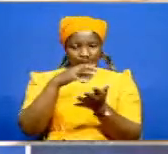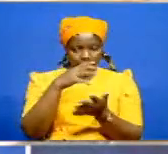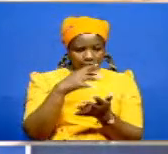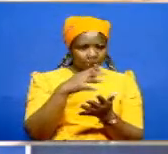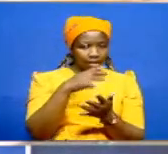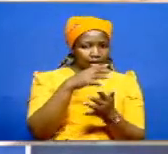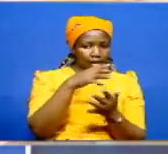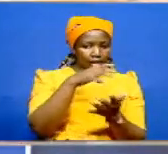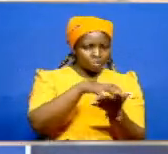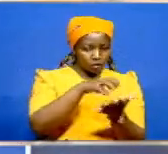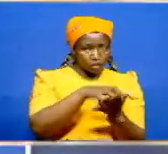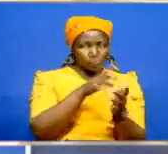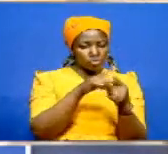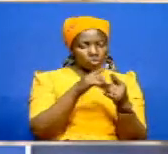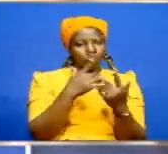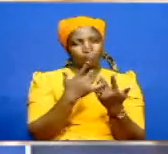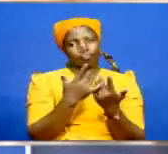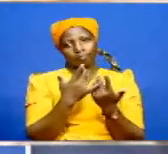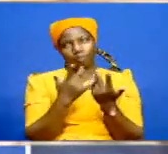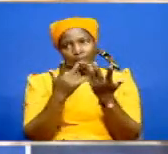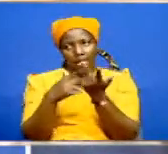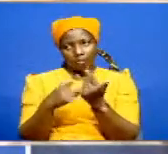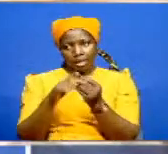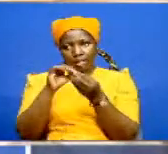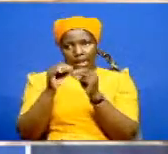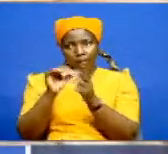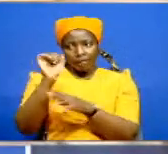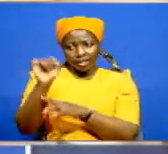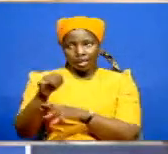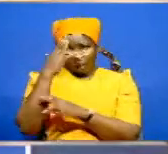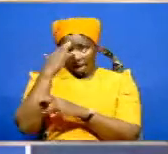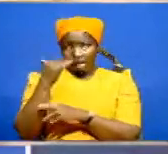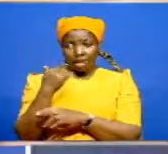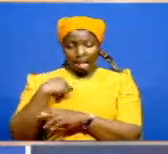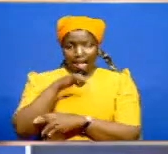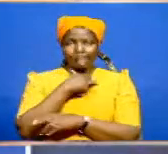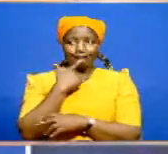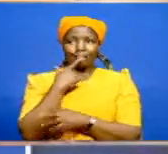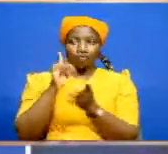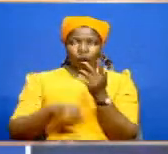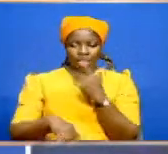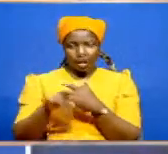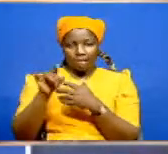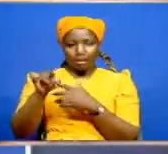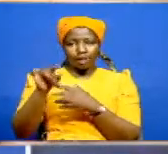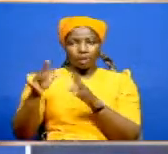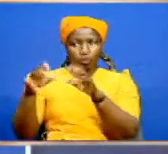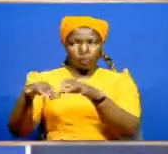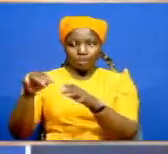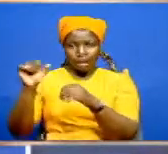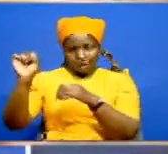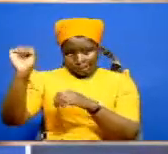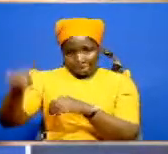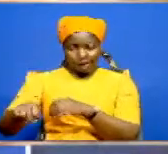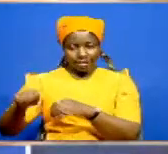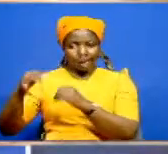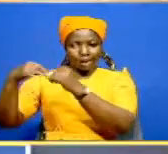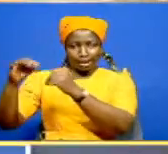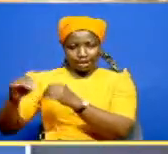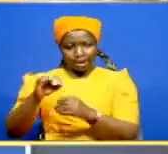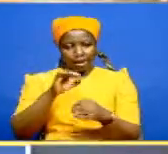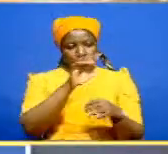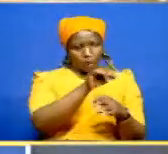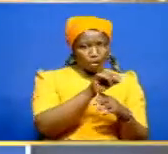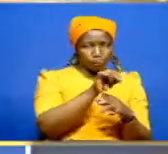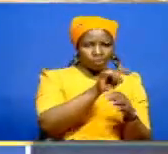of yes, because we were telling them that in this category, yes will be 80, the no's will be this number.